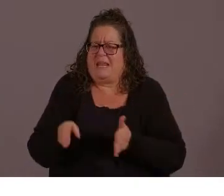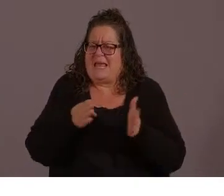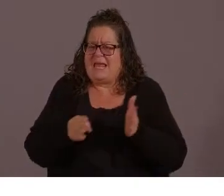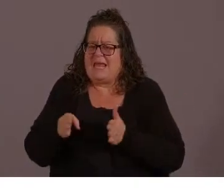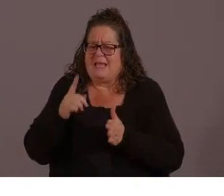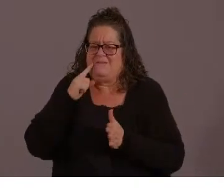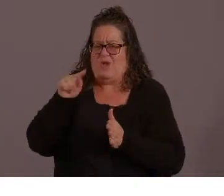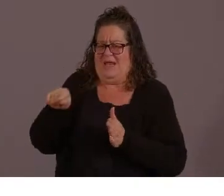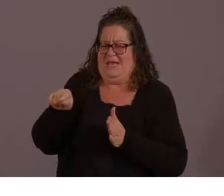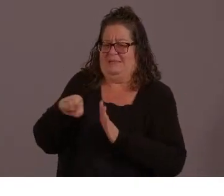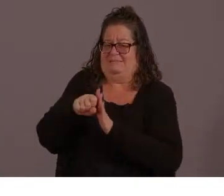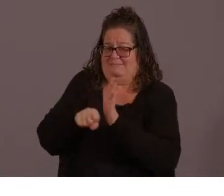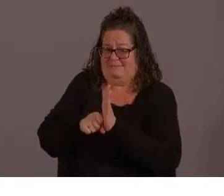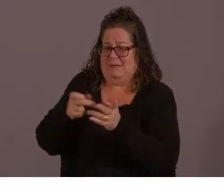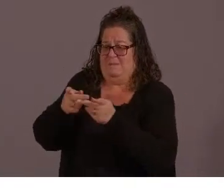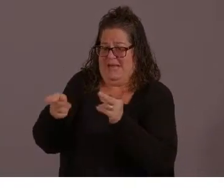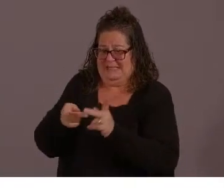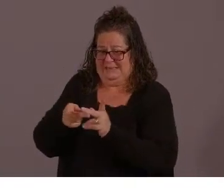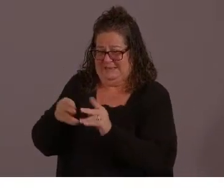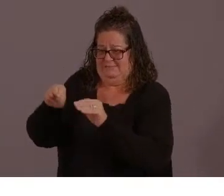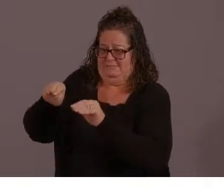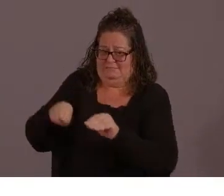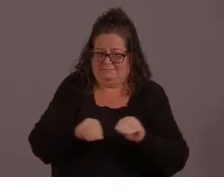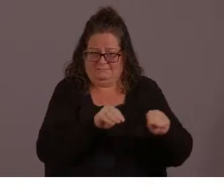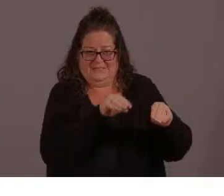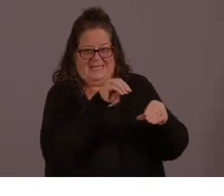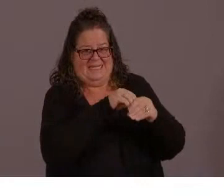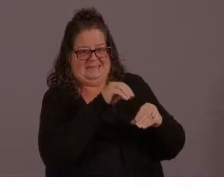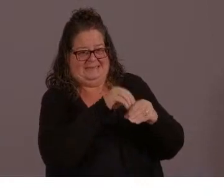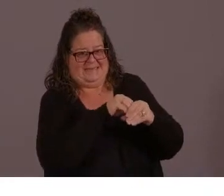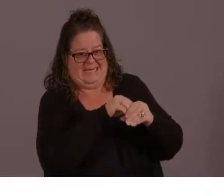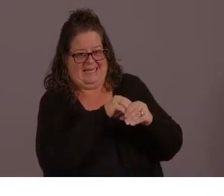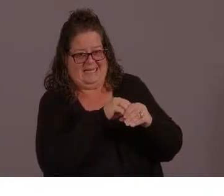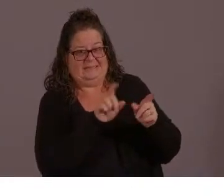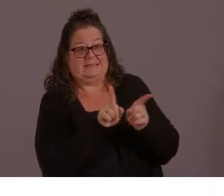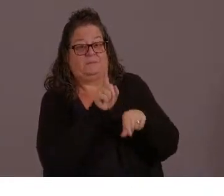while continuing to increase vaccination capacity.